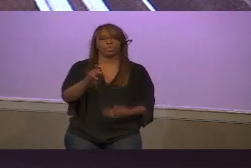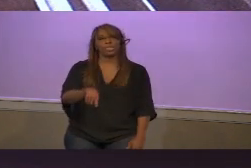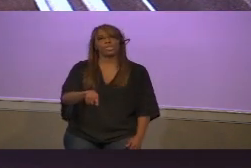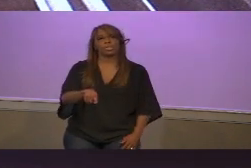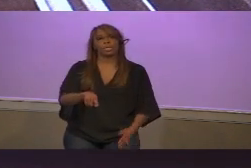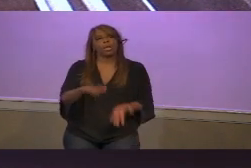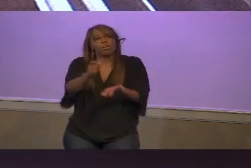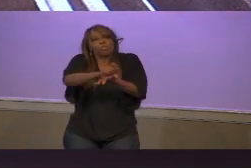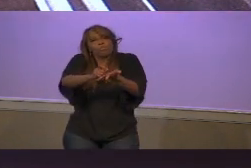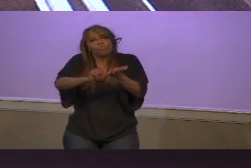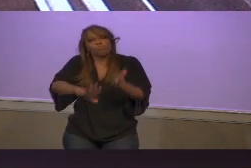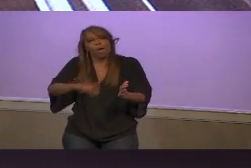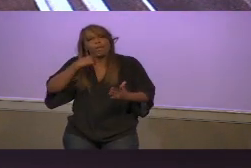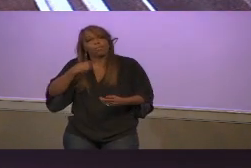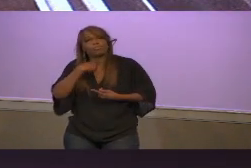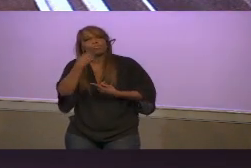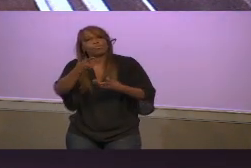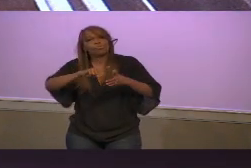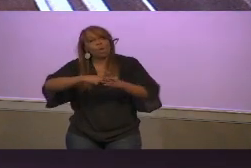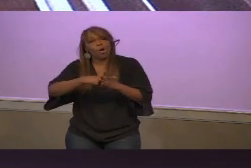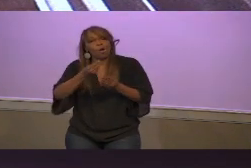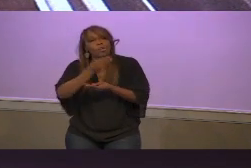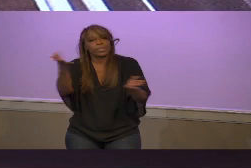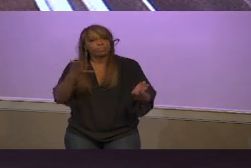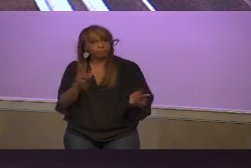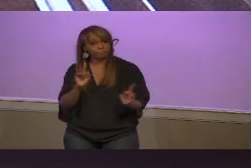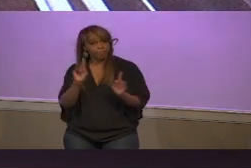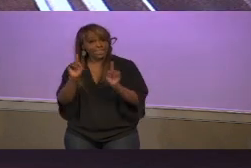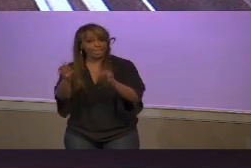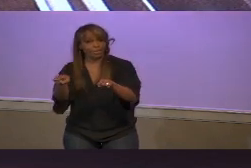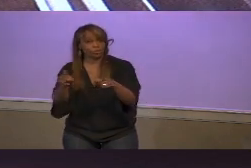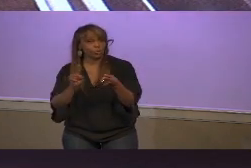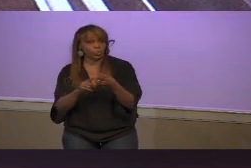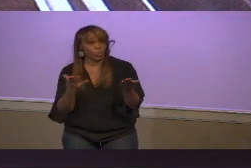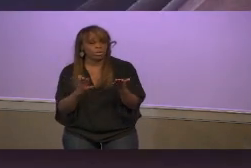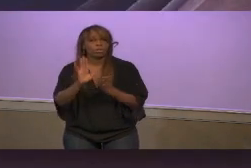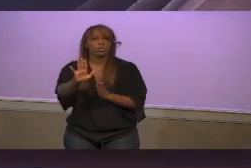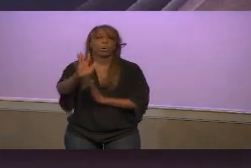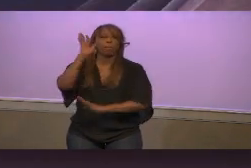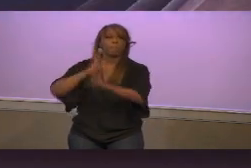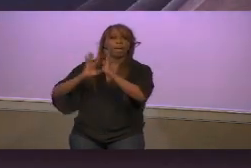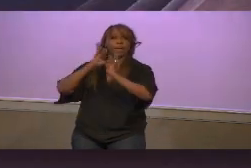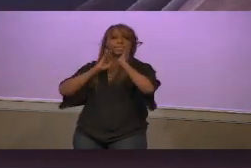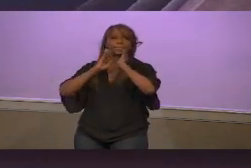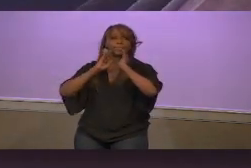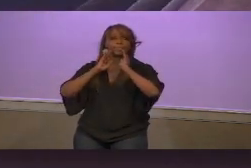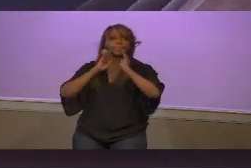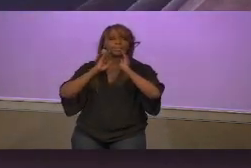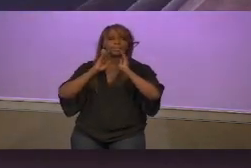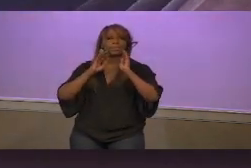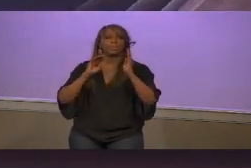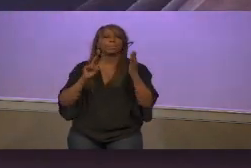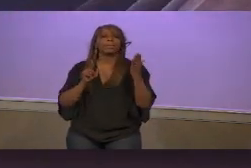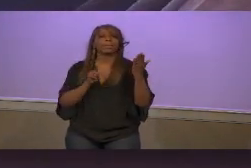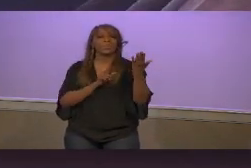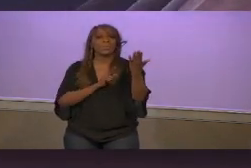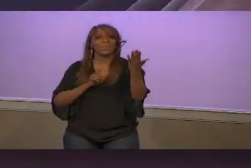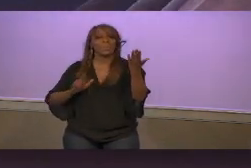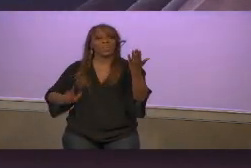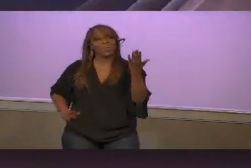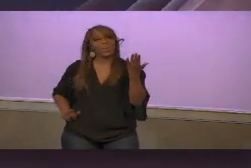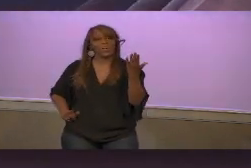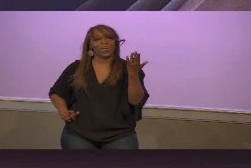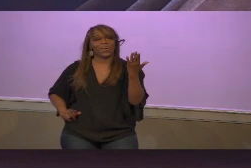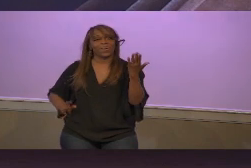psalmist begins by telling us that the answer to our past is the fact that the Lord is on our